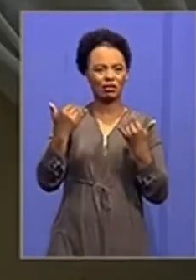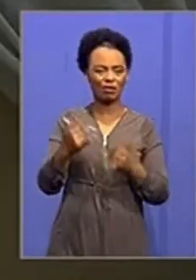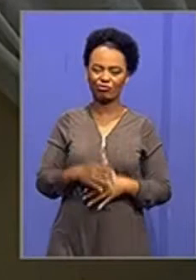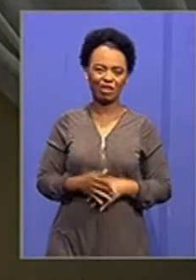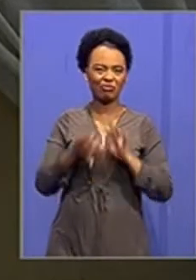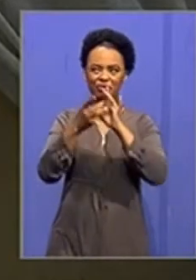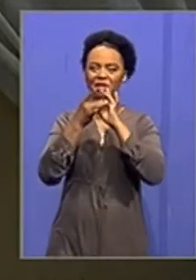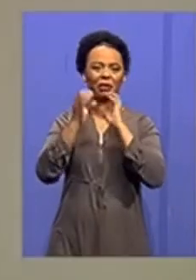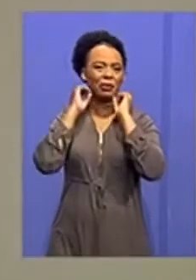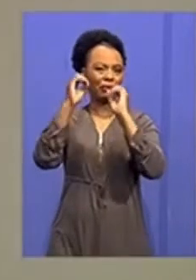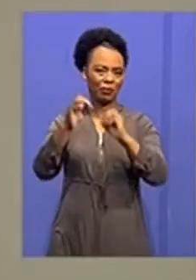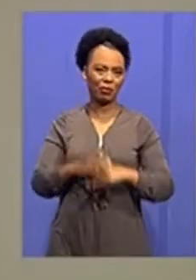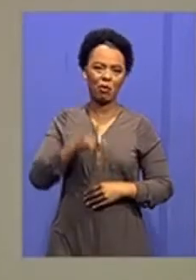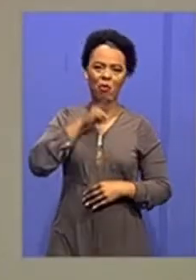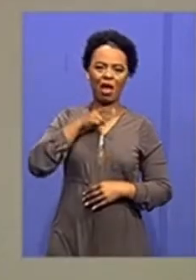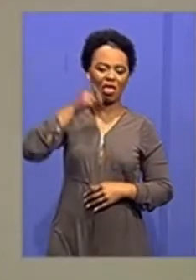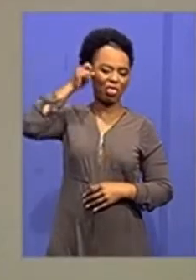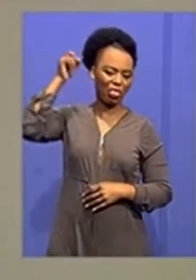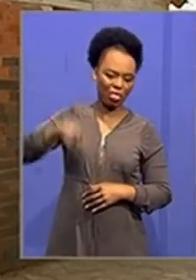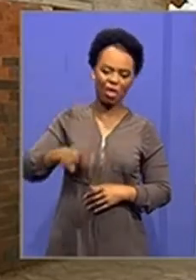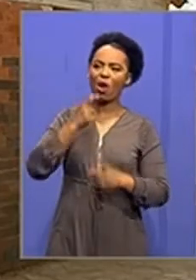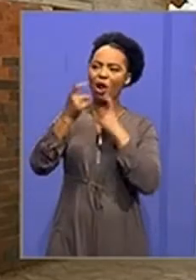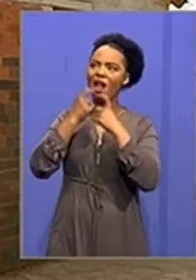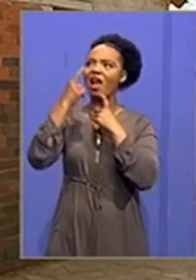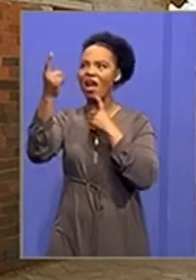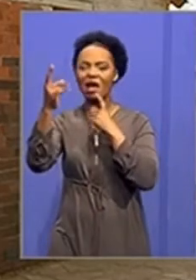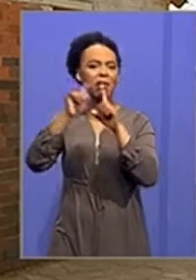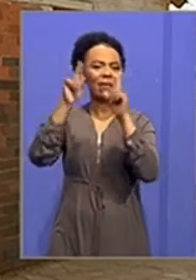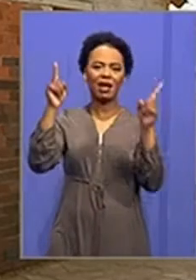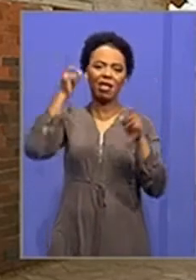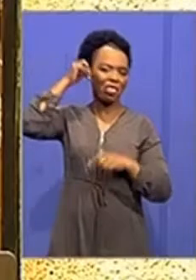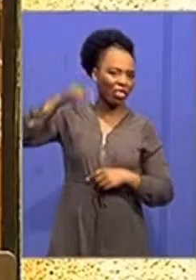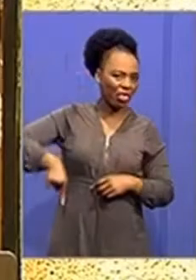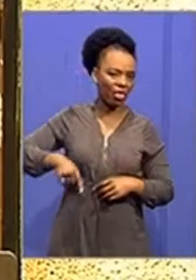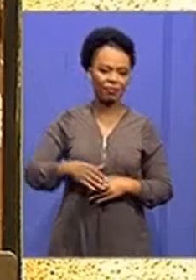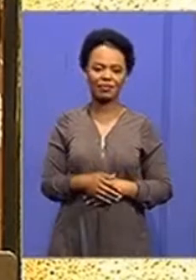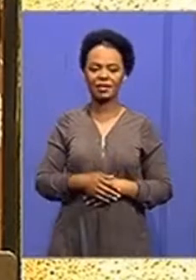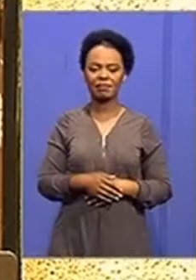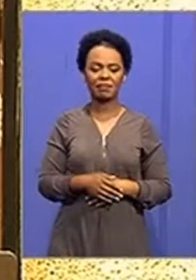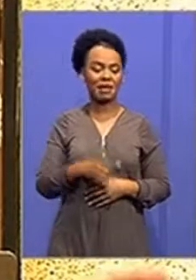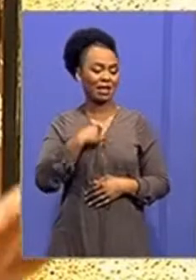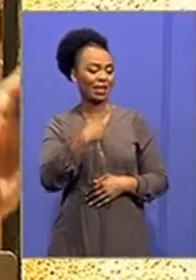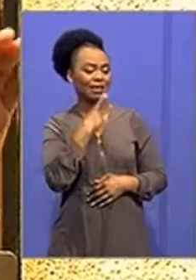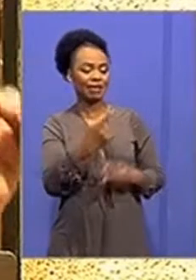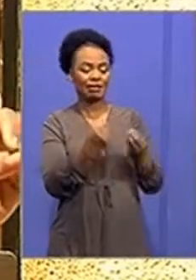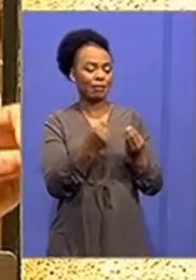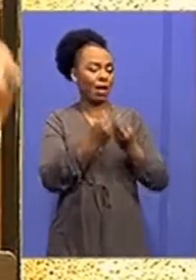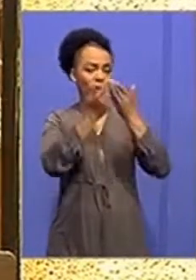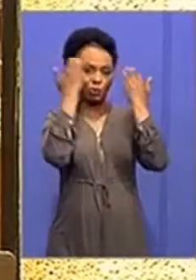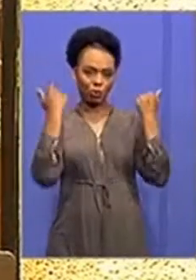I don't know what to say. I don't to